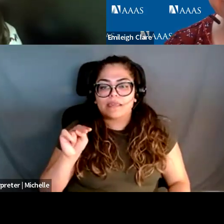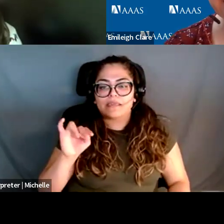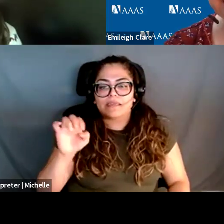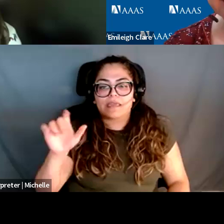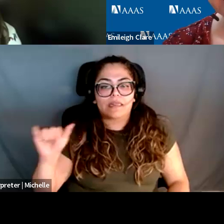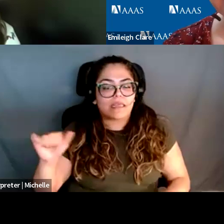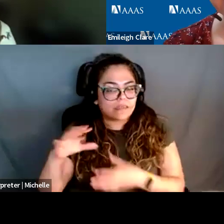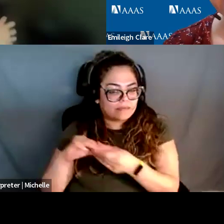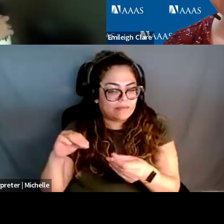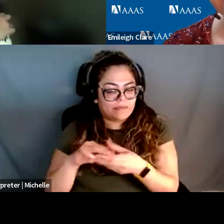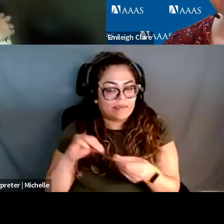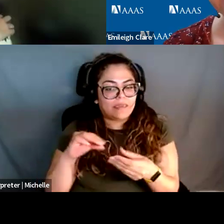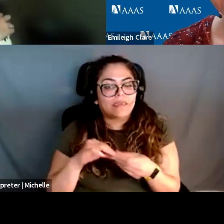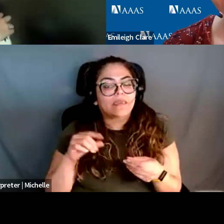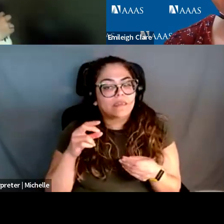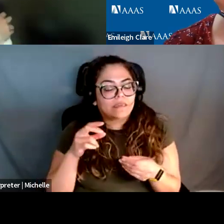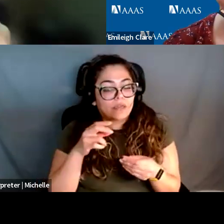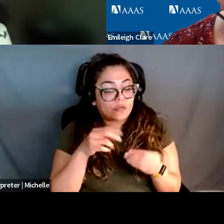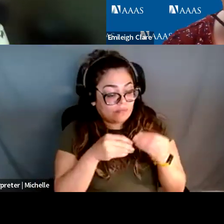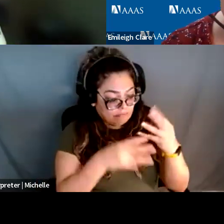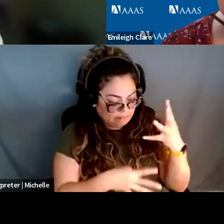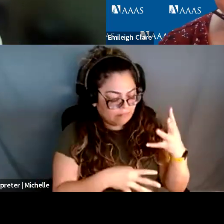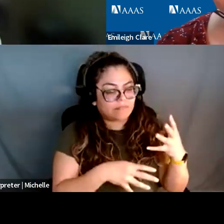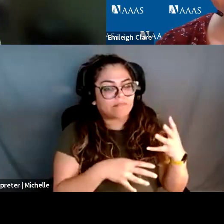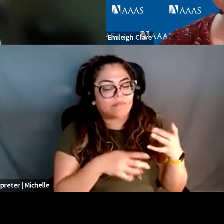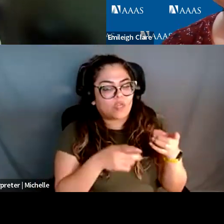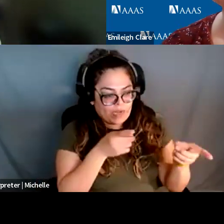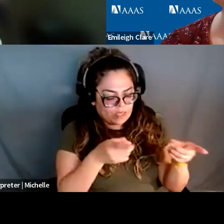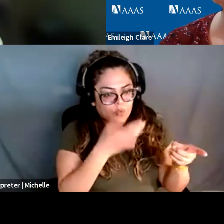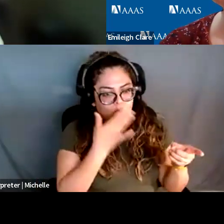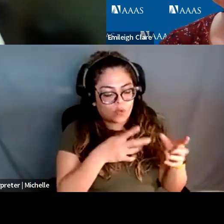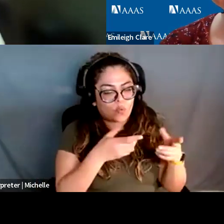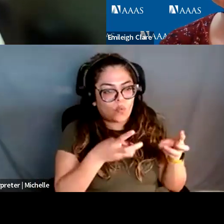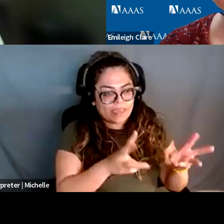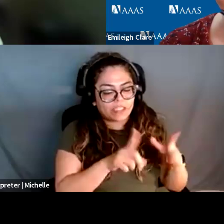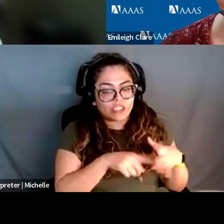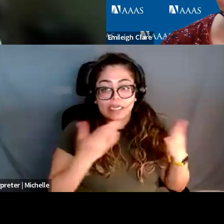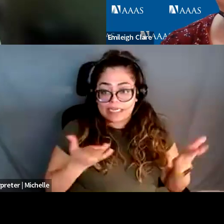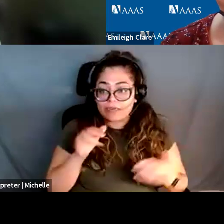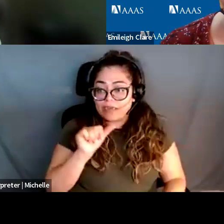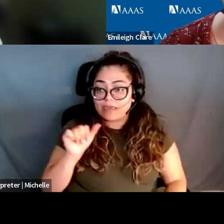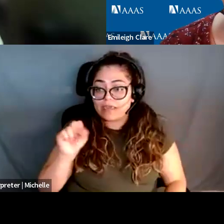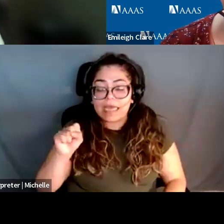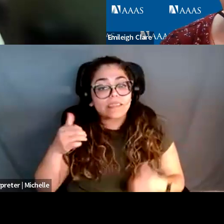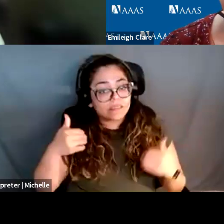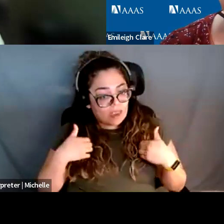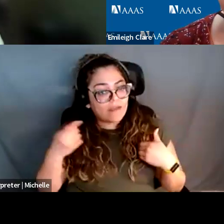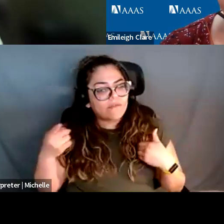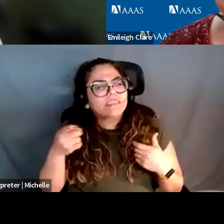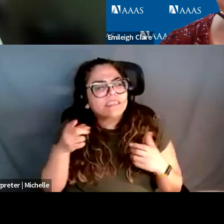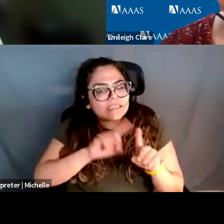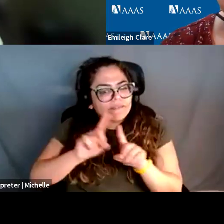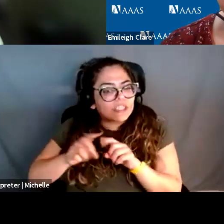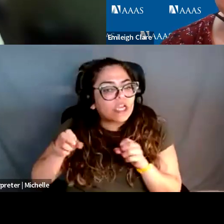are a really great way to get started at AAAS as well, and seeing what kind of opportunities are there that most interest you